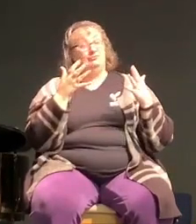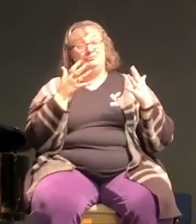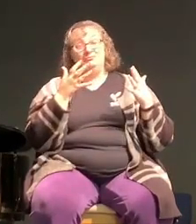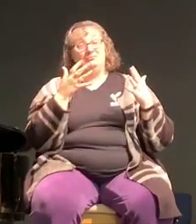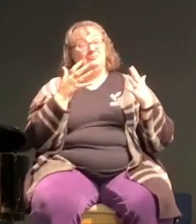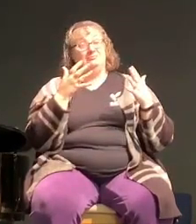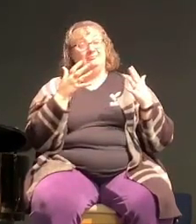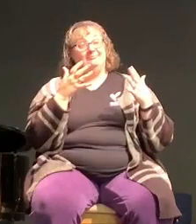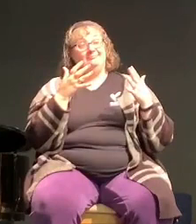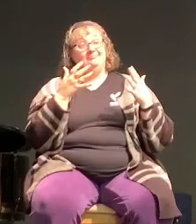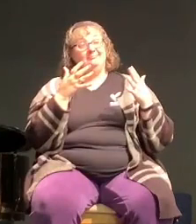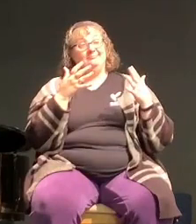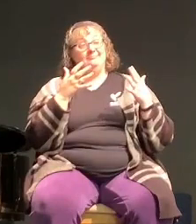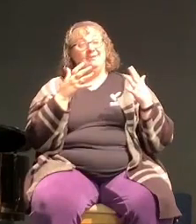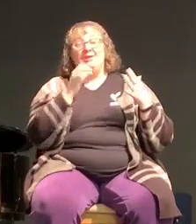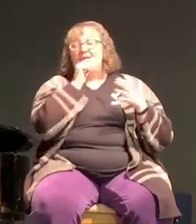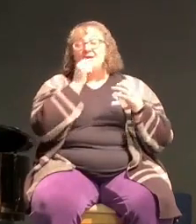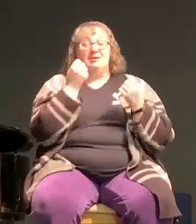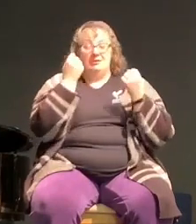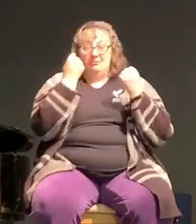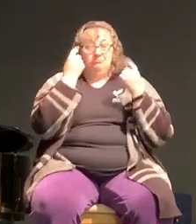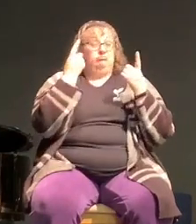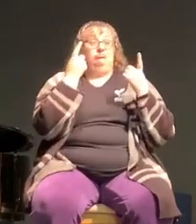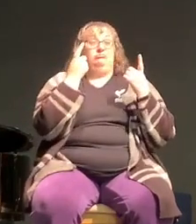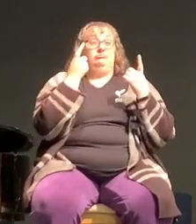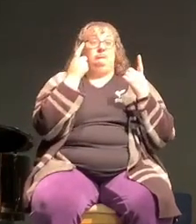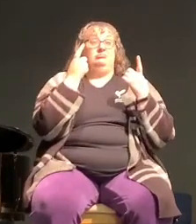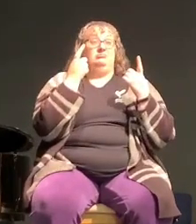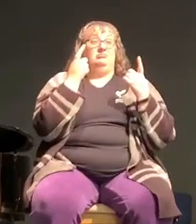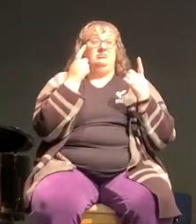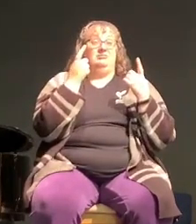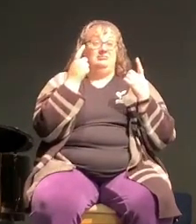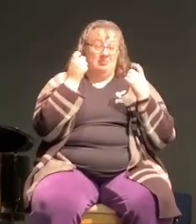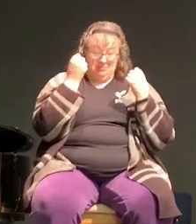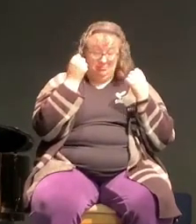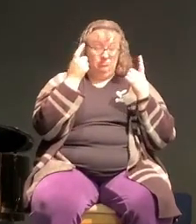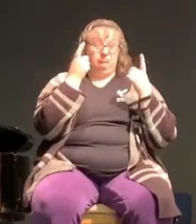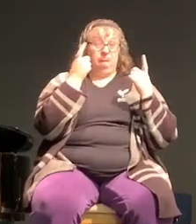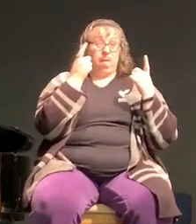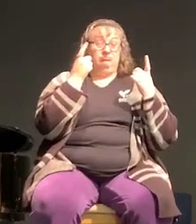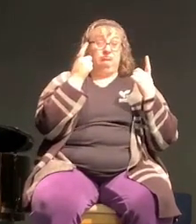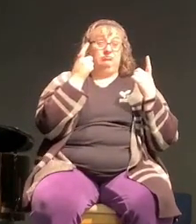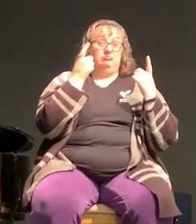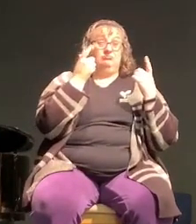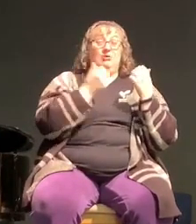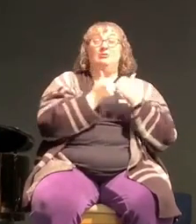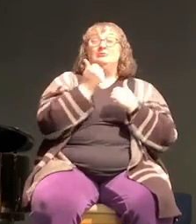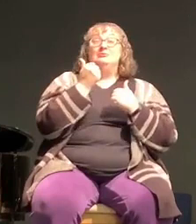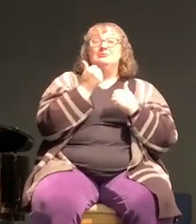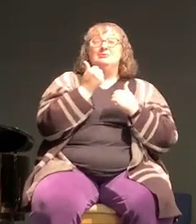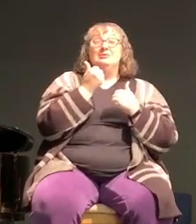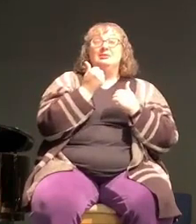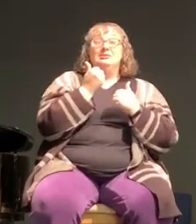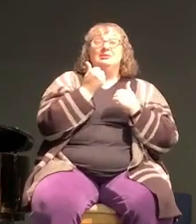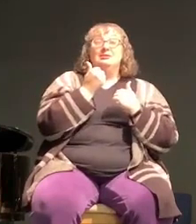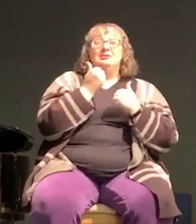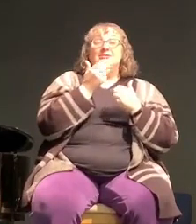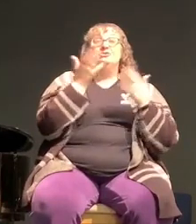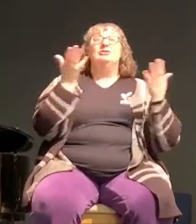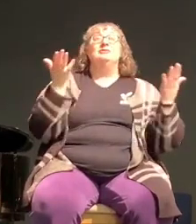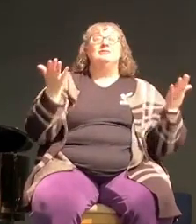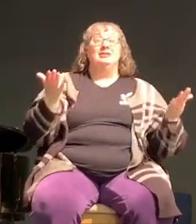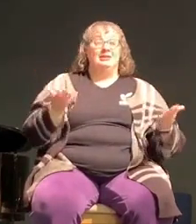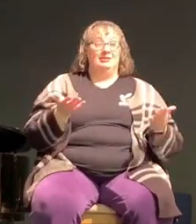But that's not what blows my mind. What blows my mind most is that she's here.